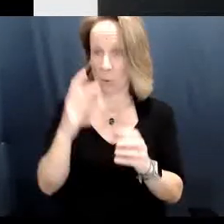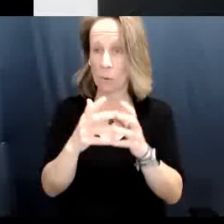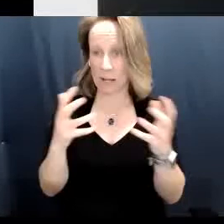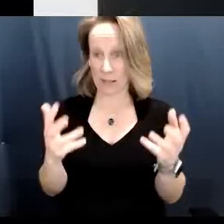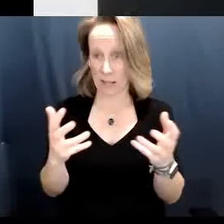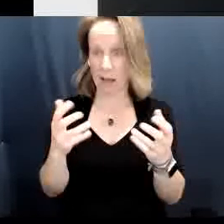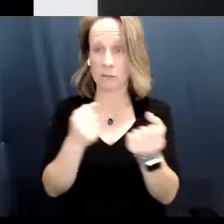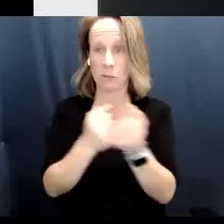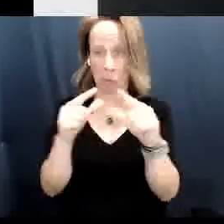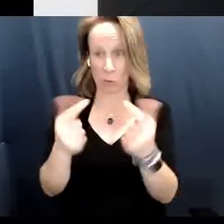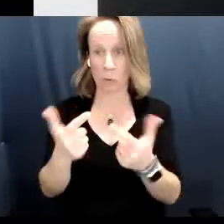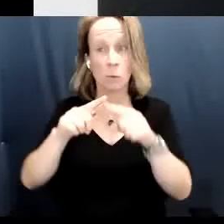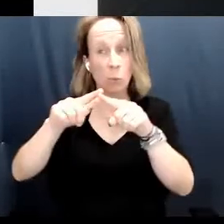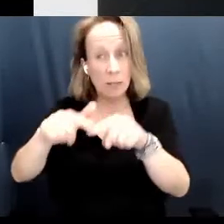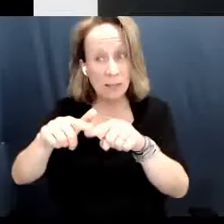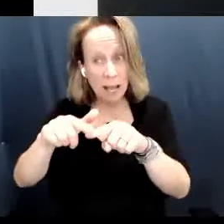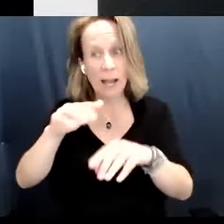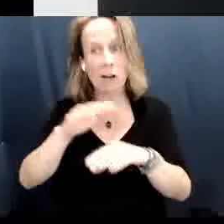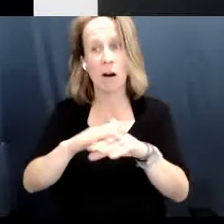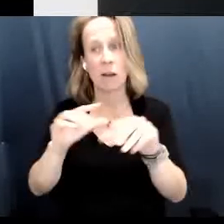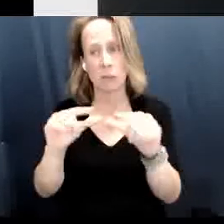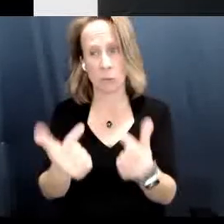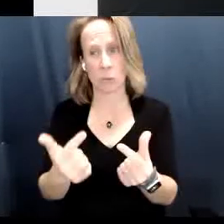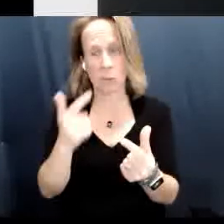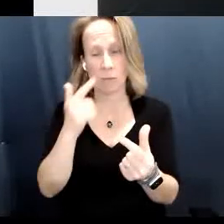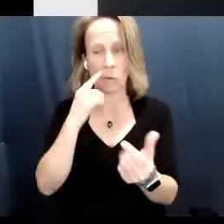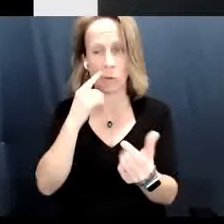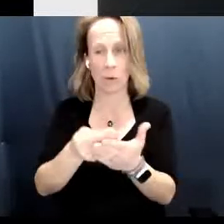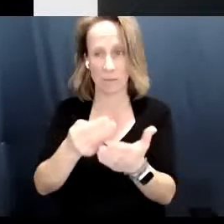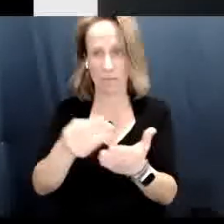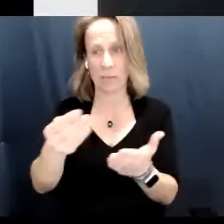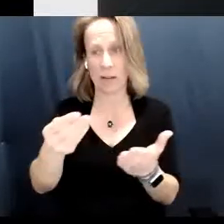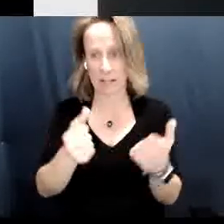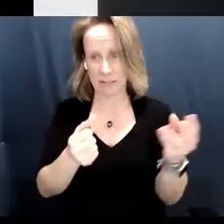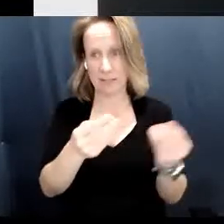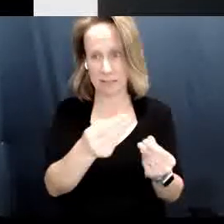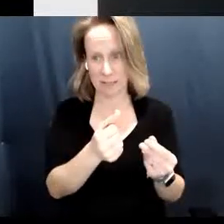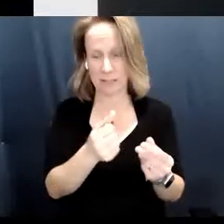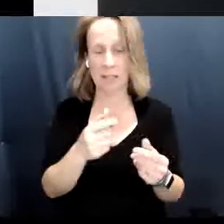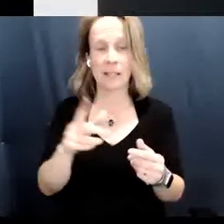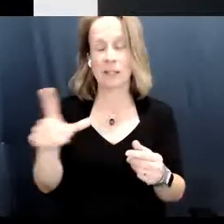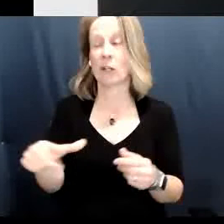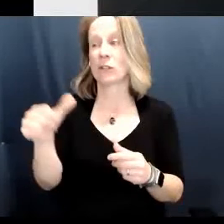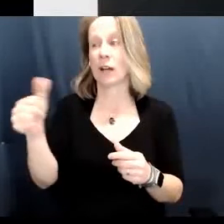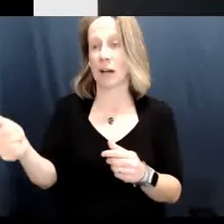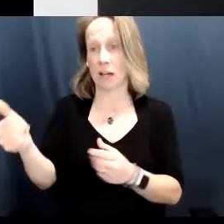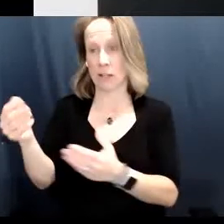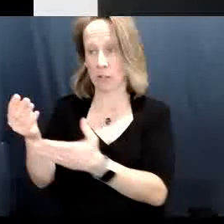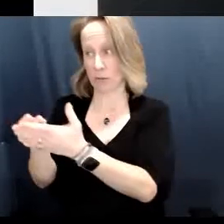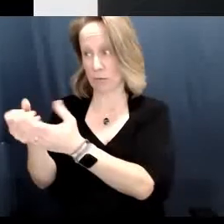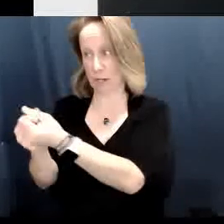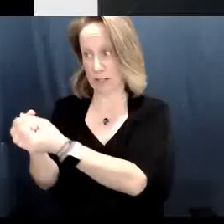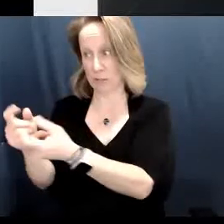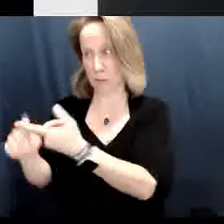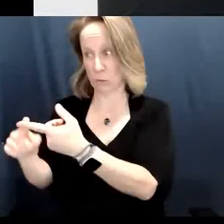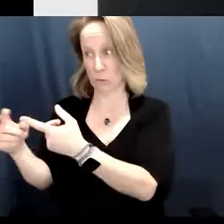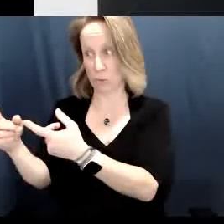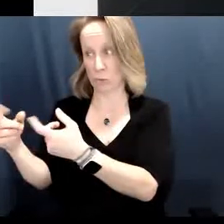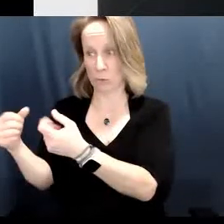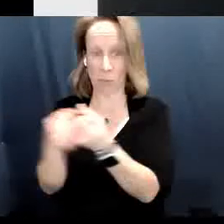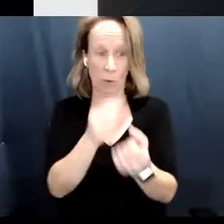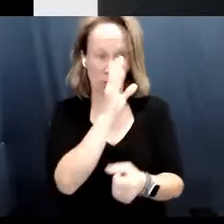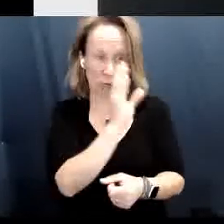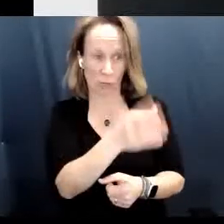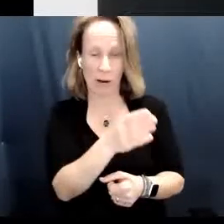funding. There are funding sources that have been used to fund sexual violence direct services in the past, and